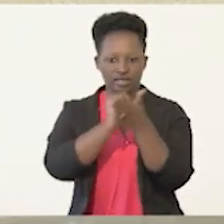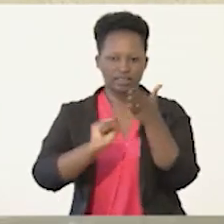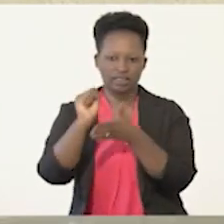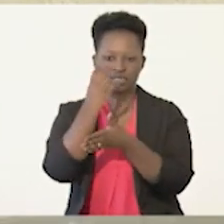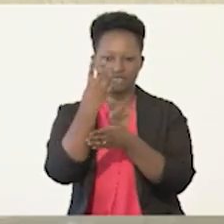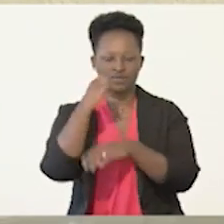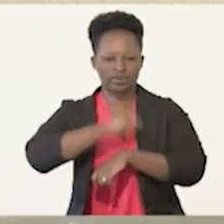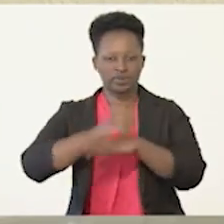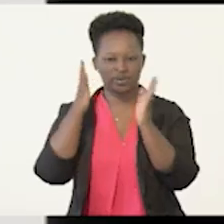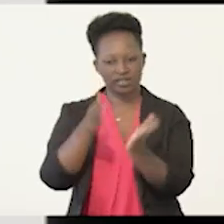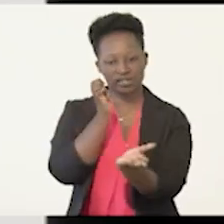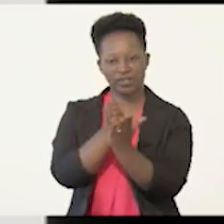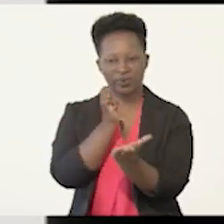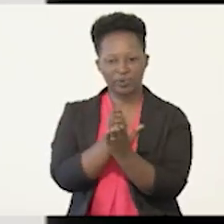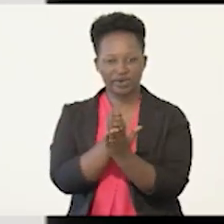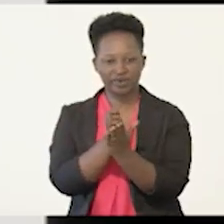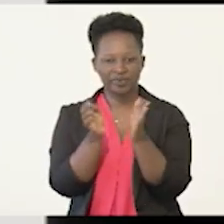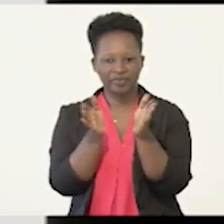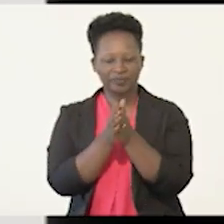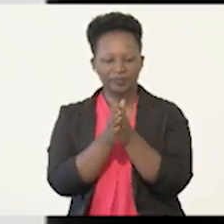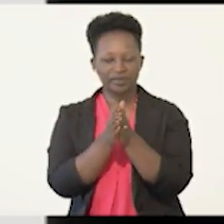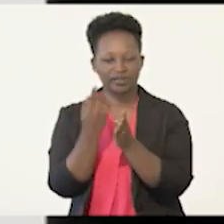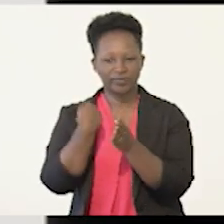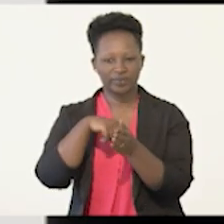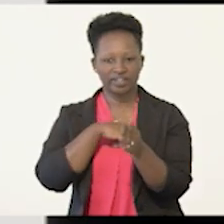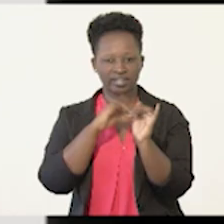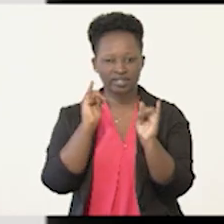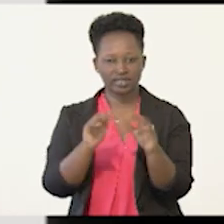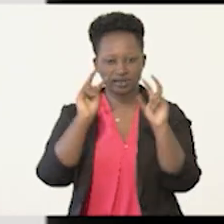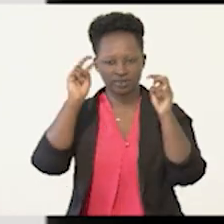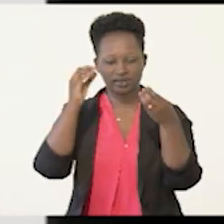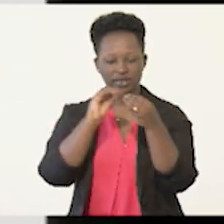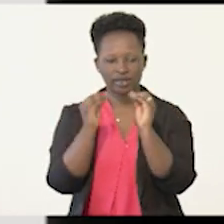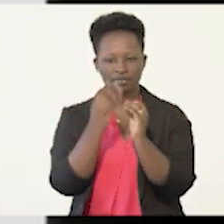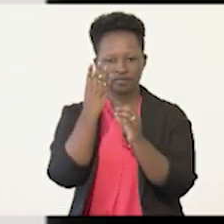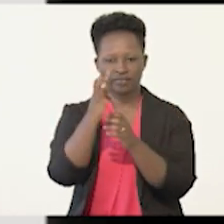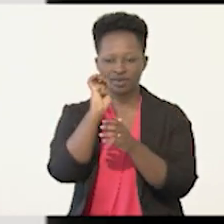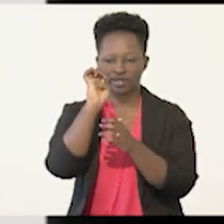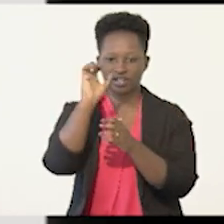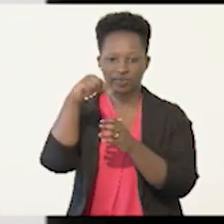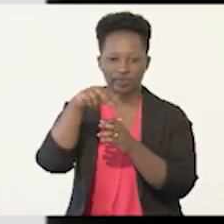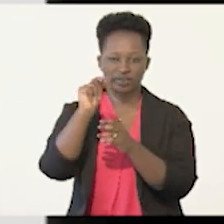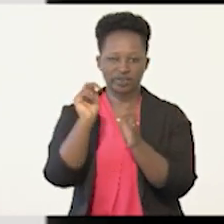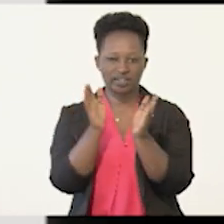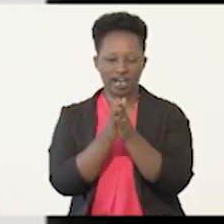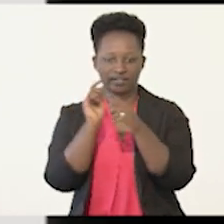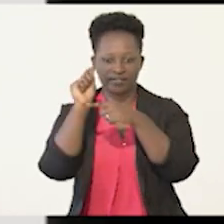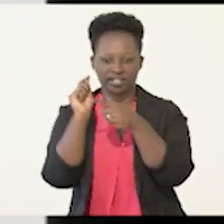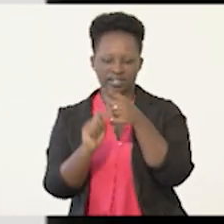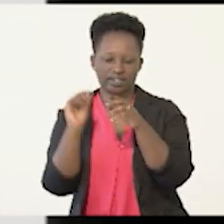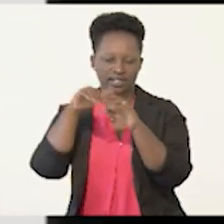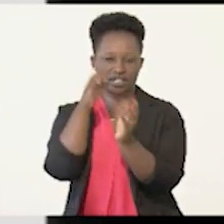students economics. And we are still on our Unit 4, which is equations and fractions in